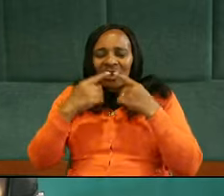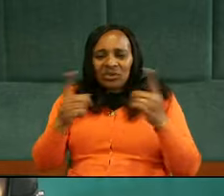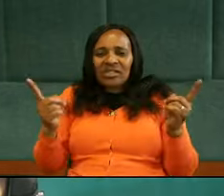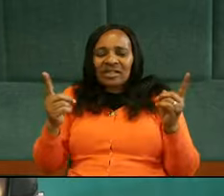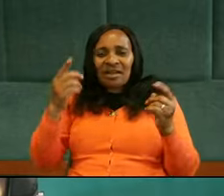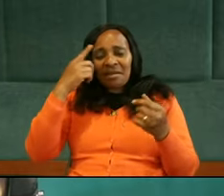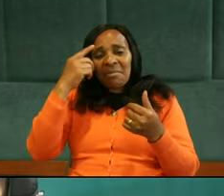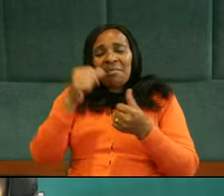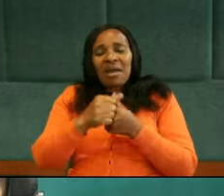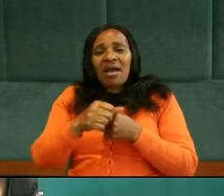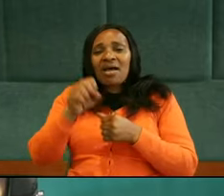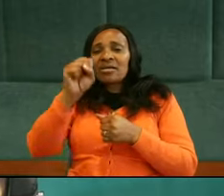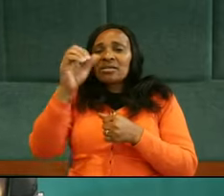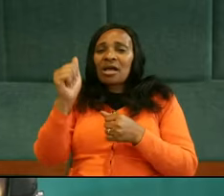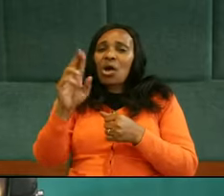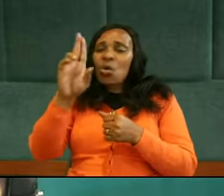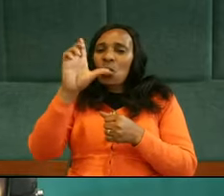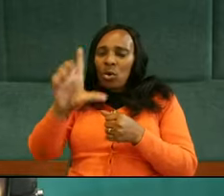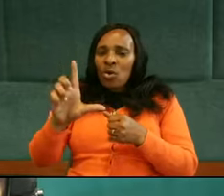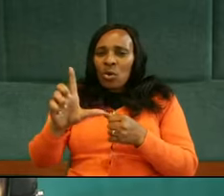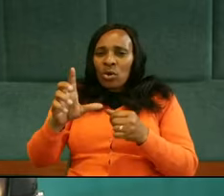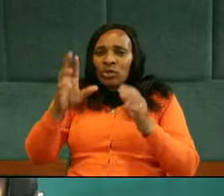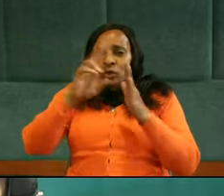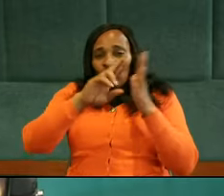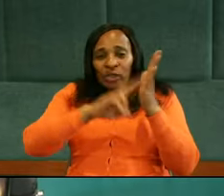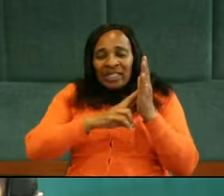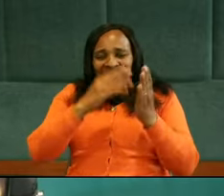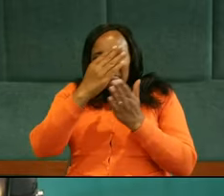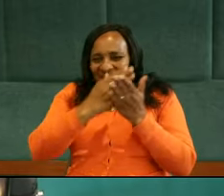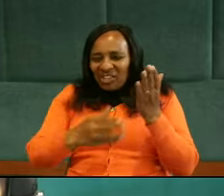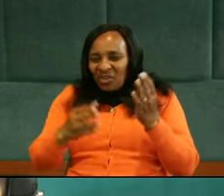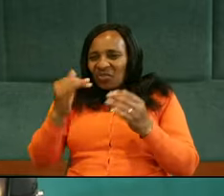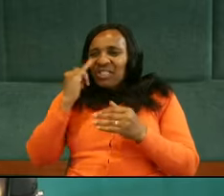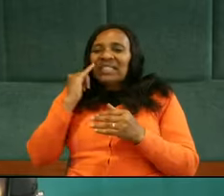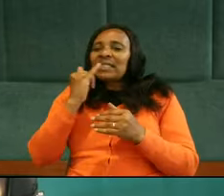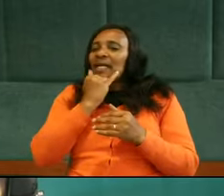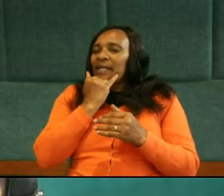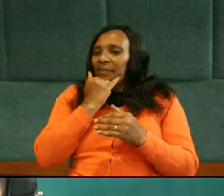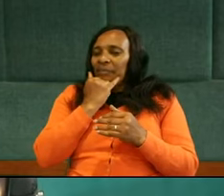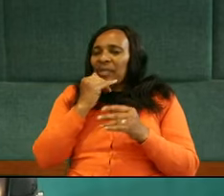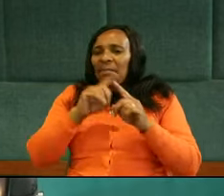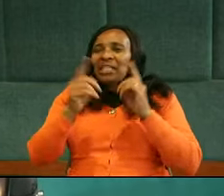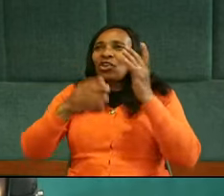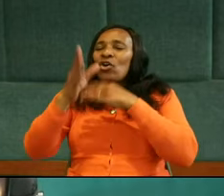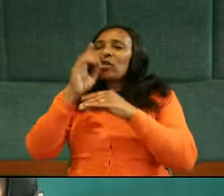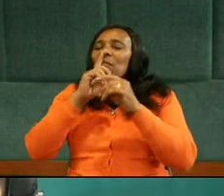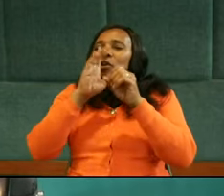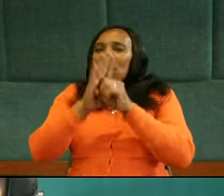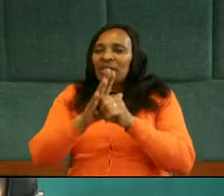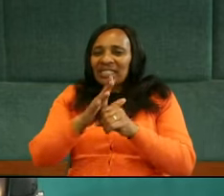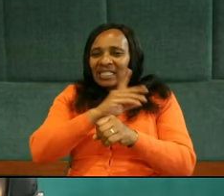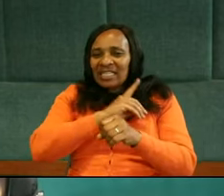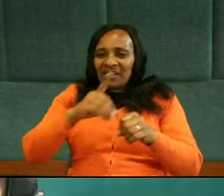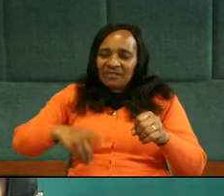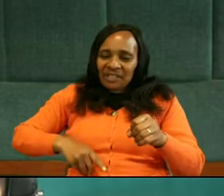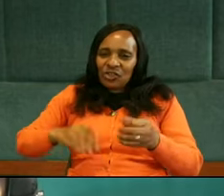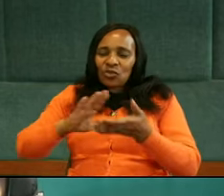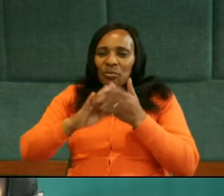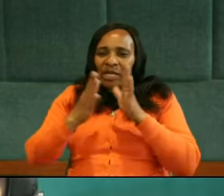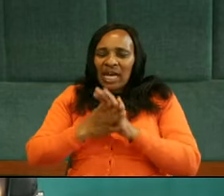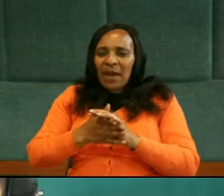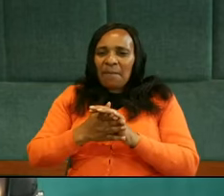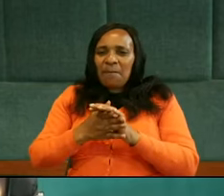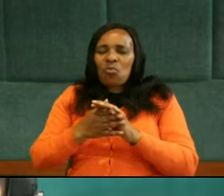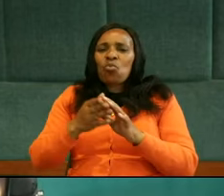Remember, Saul was ruling only a small part of Israel, right? But God promised David to become king over the